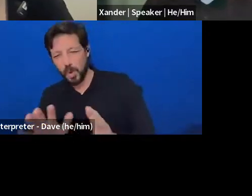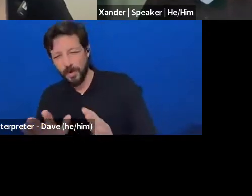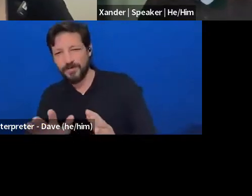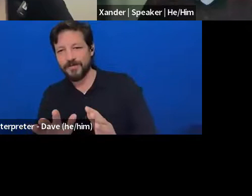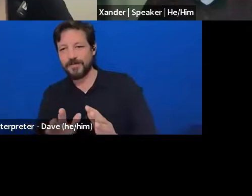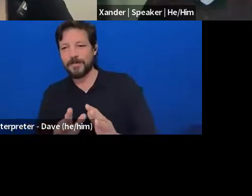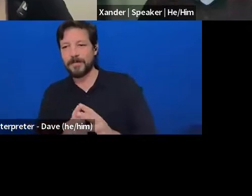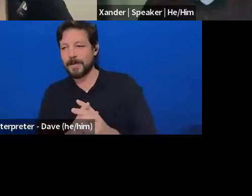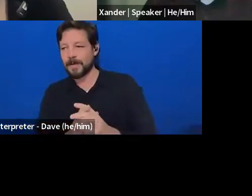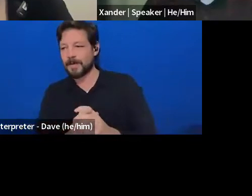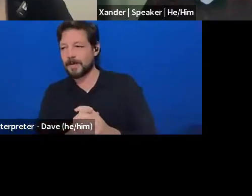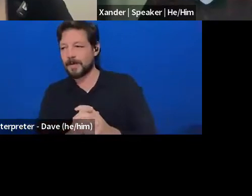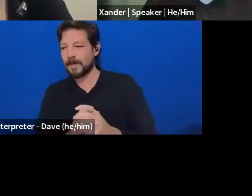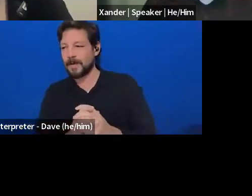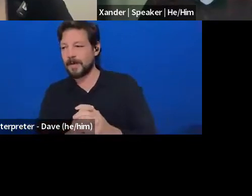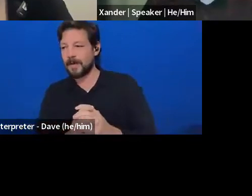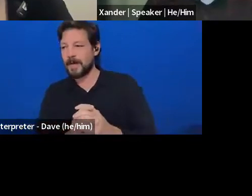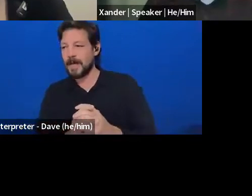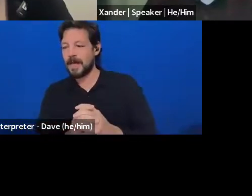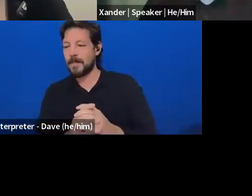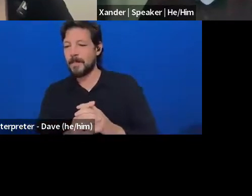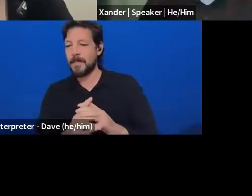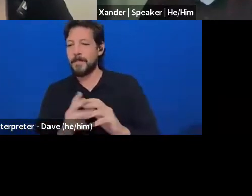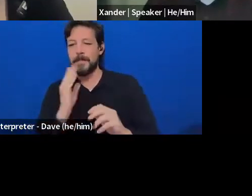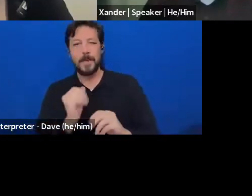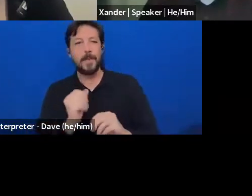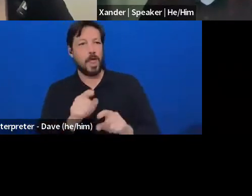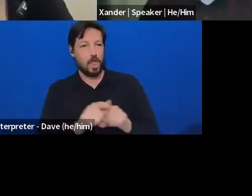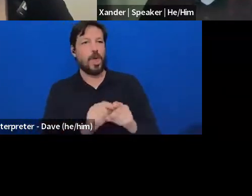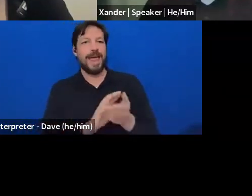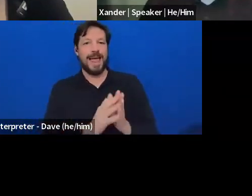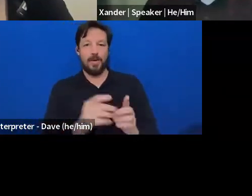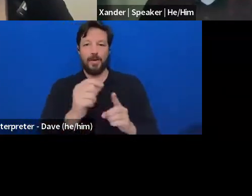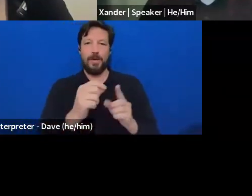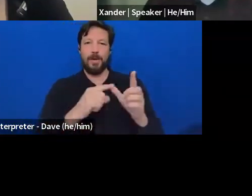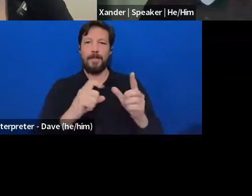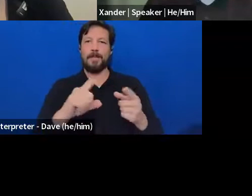yeah, it was interesting learning that skill.